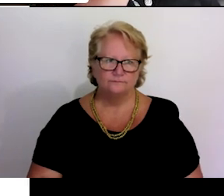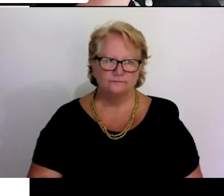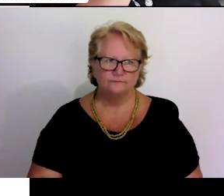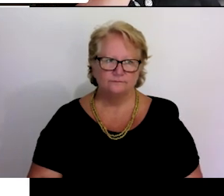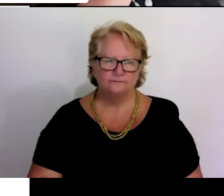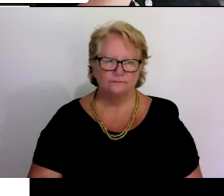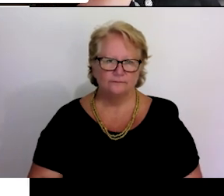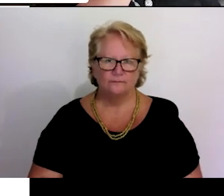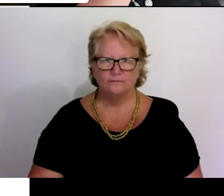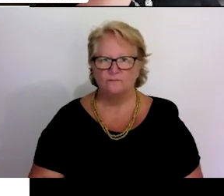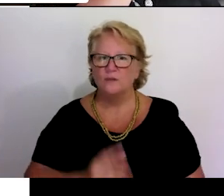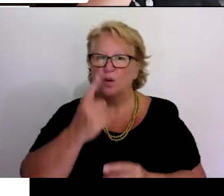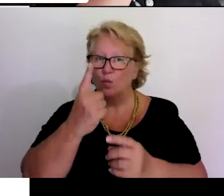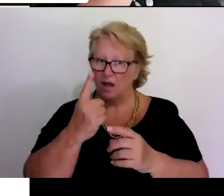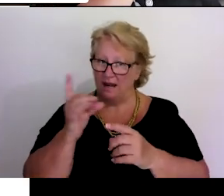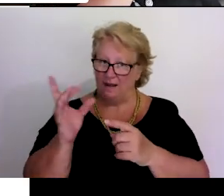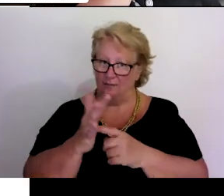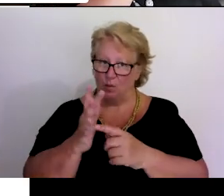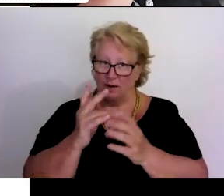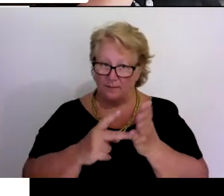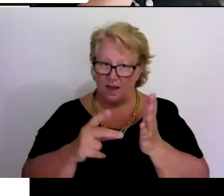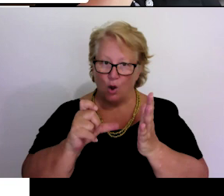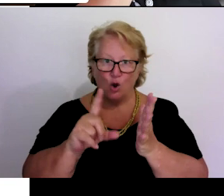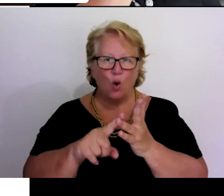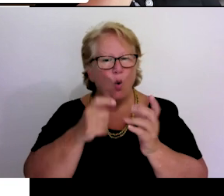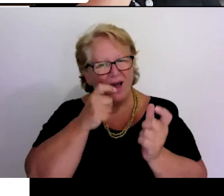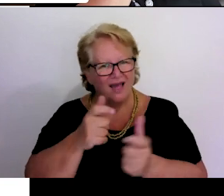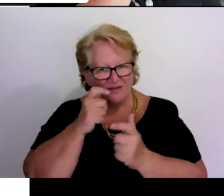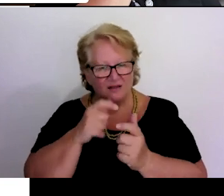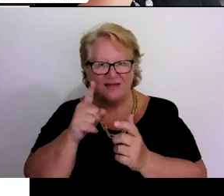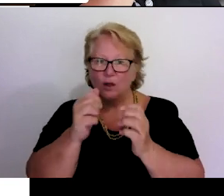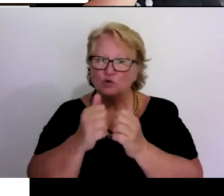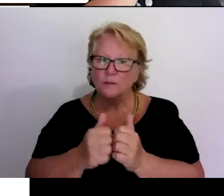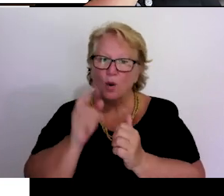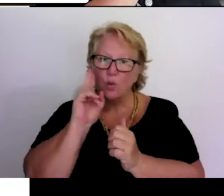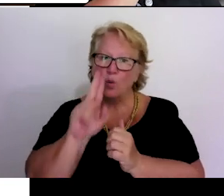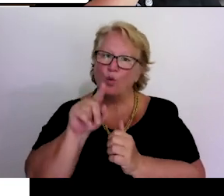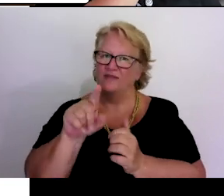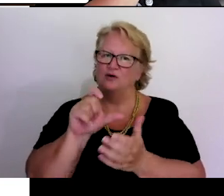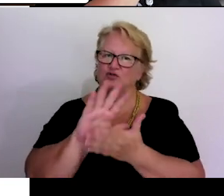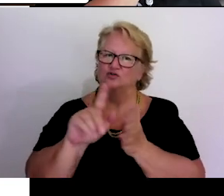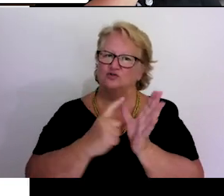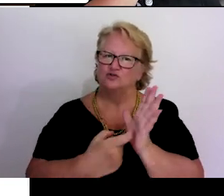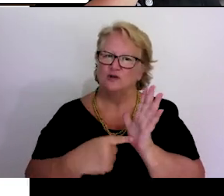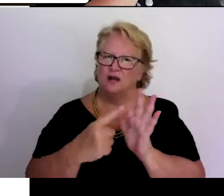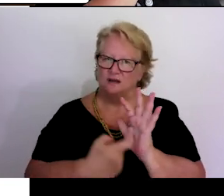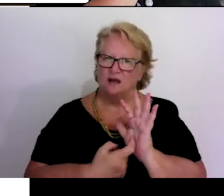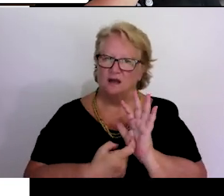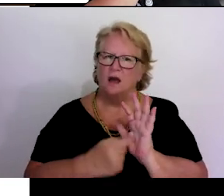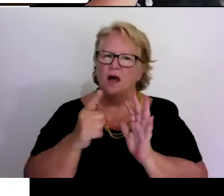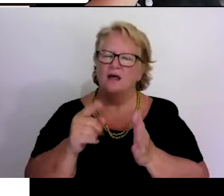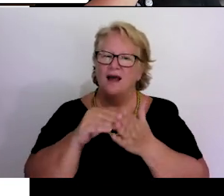And one of the most important parts of the co-governance is the document called the Charter. And it helps